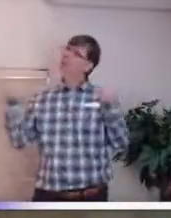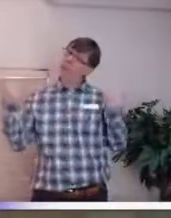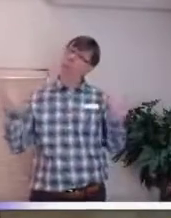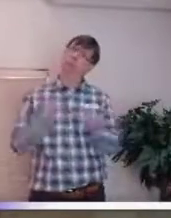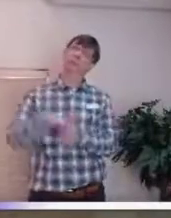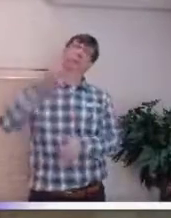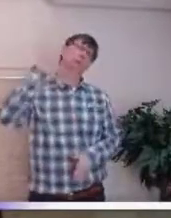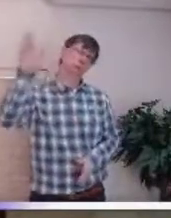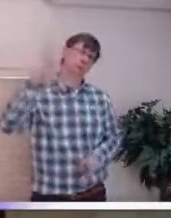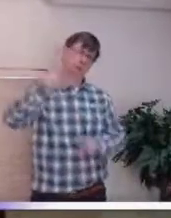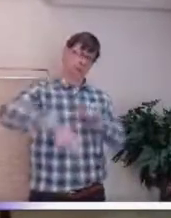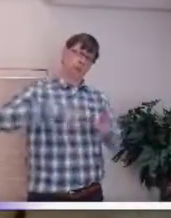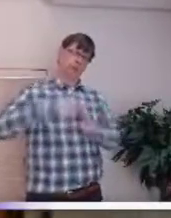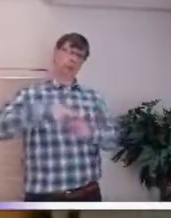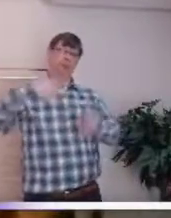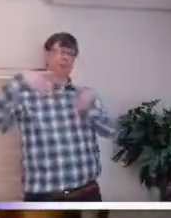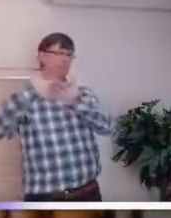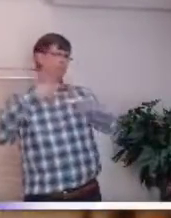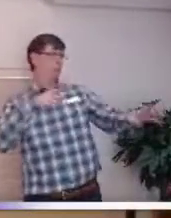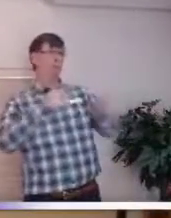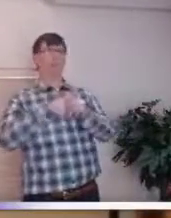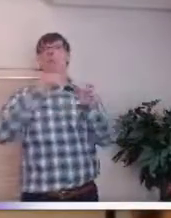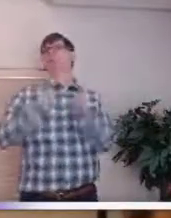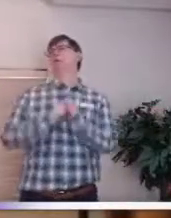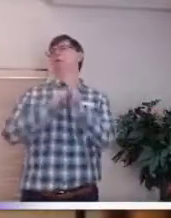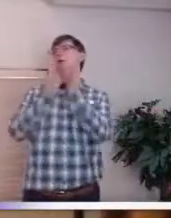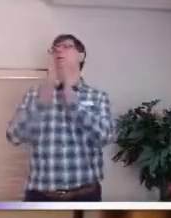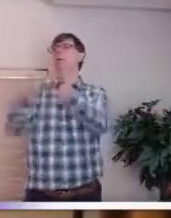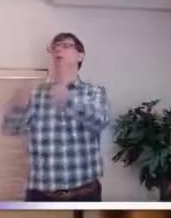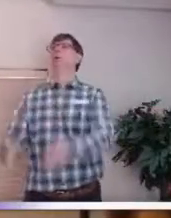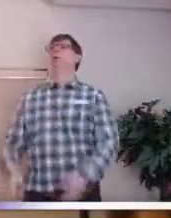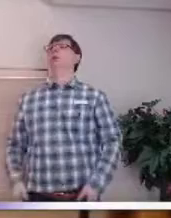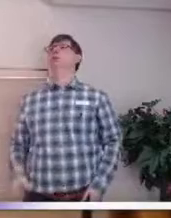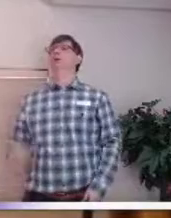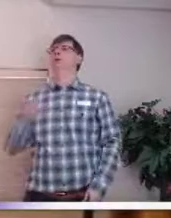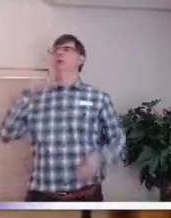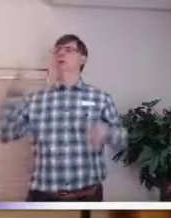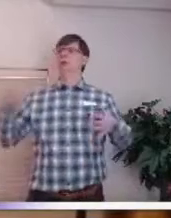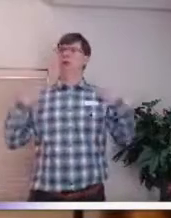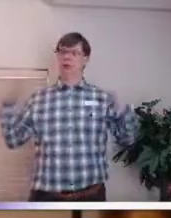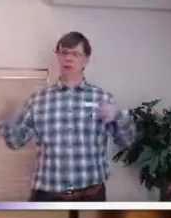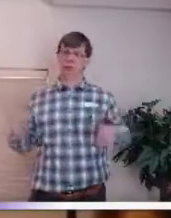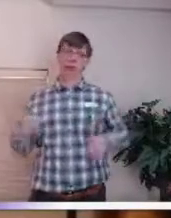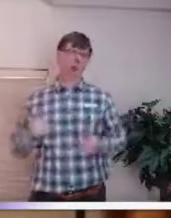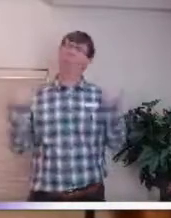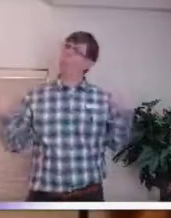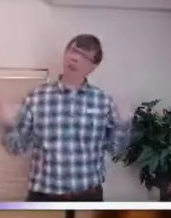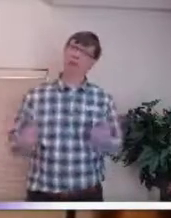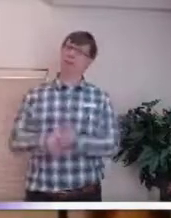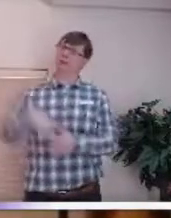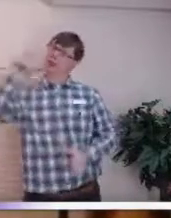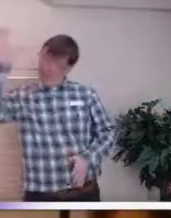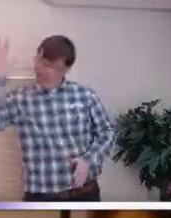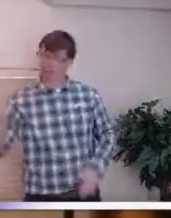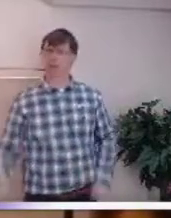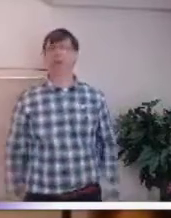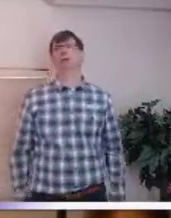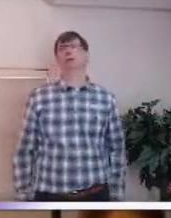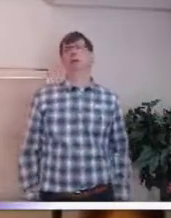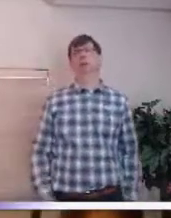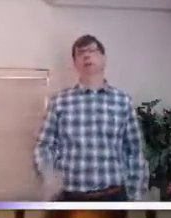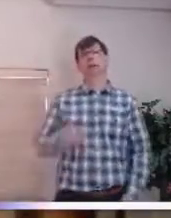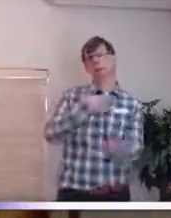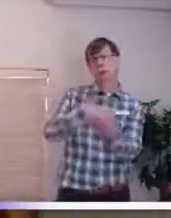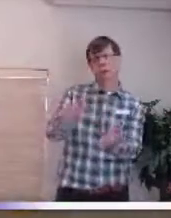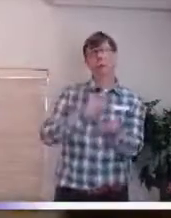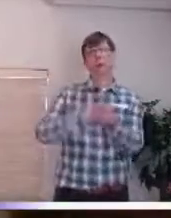that person who just cut me off in the road is living? Why is that? So